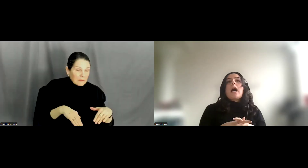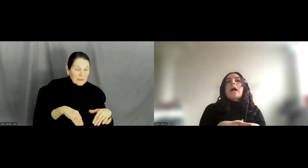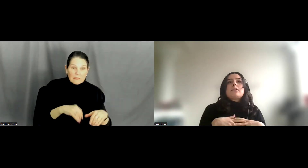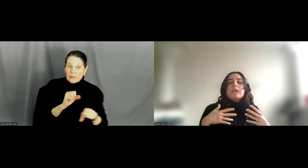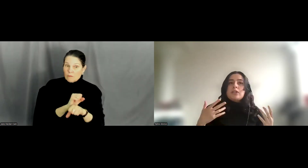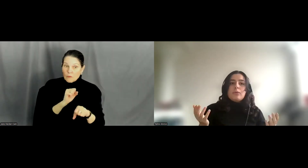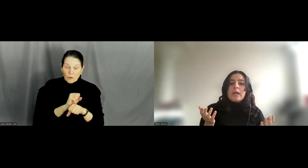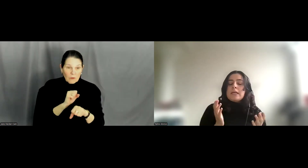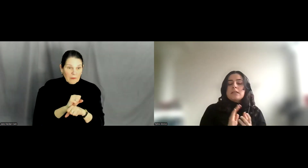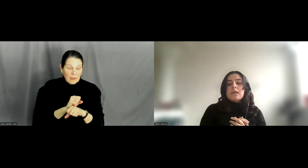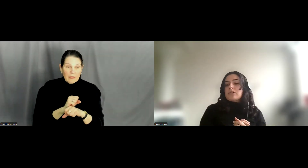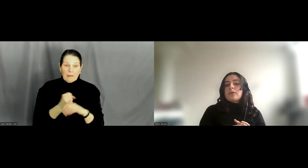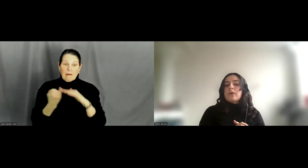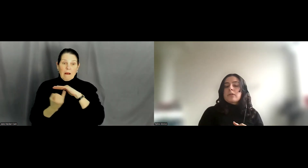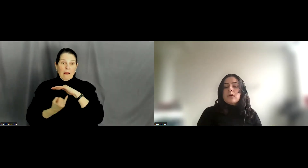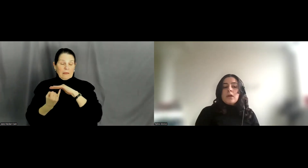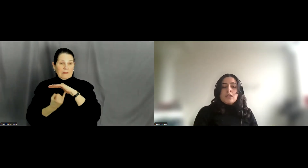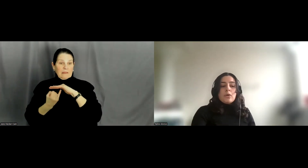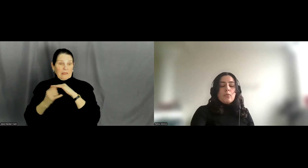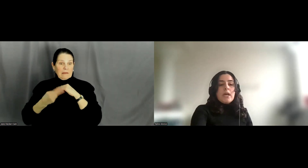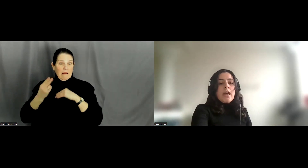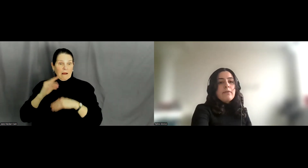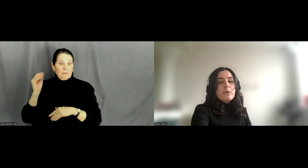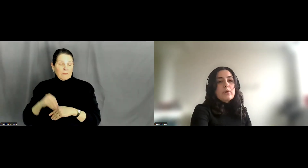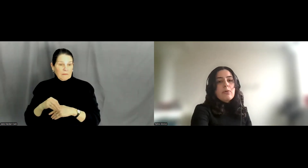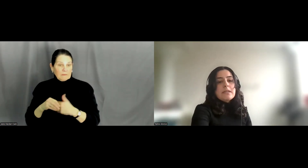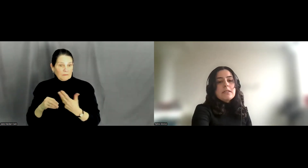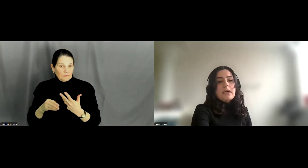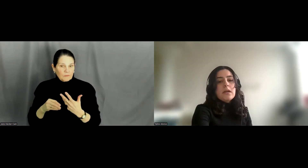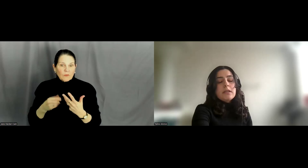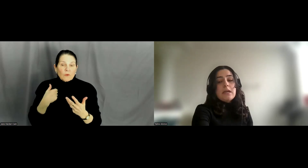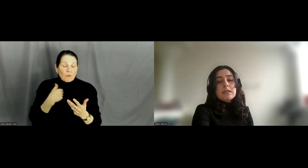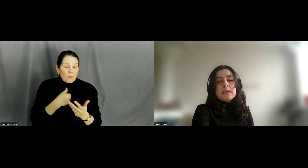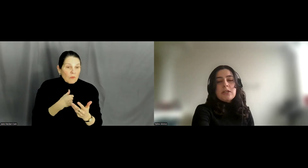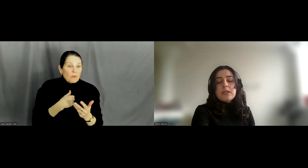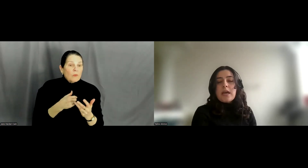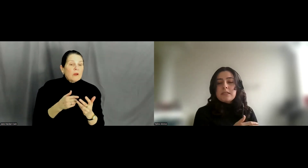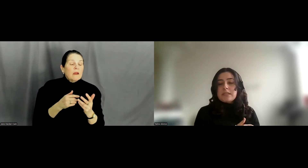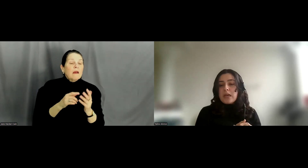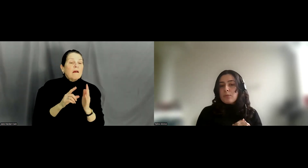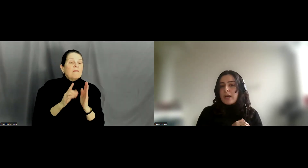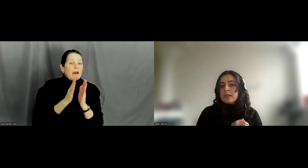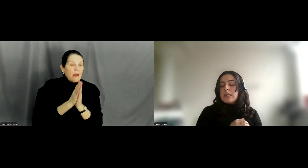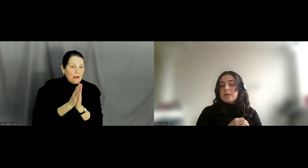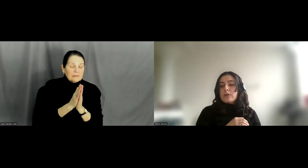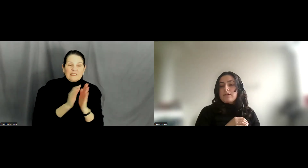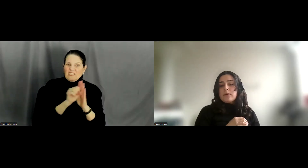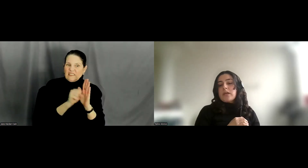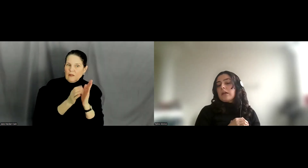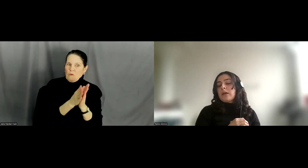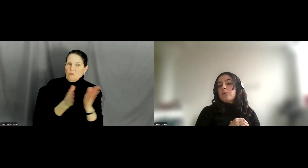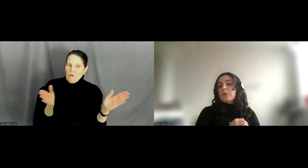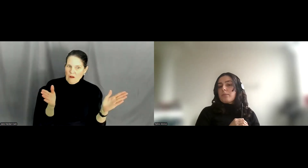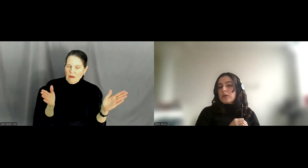that isolation rates? And so on. So we have requested the CHES statewide and